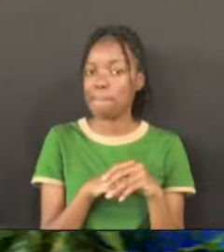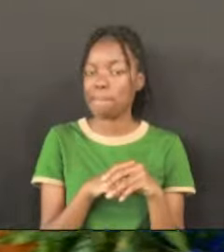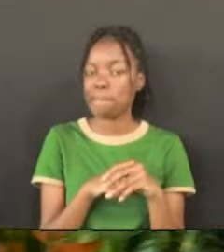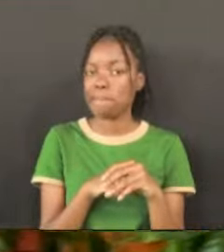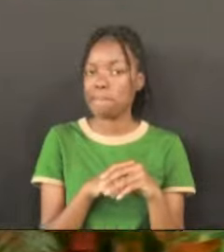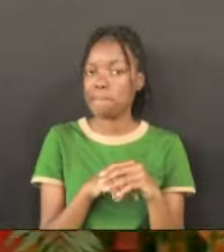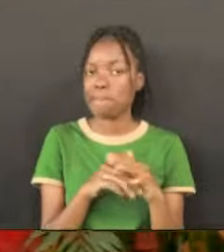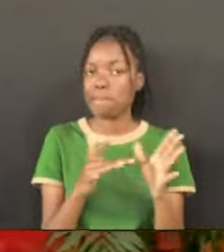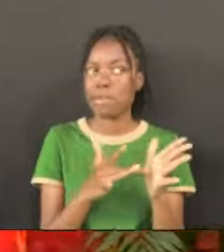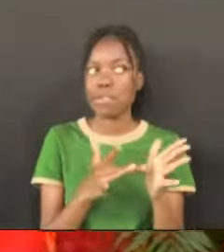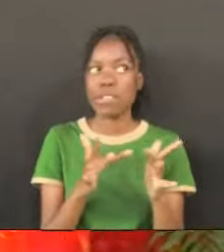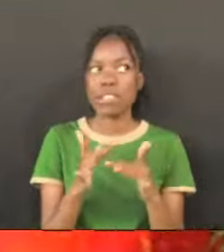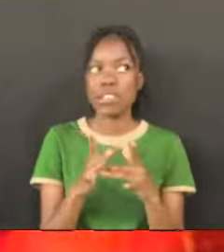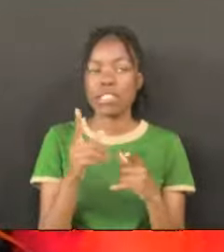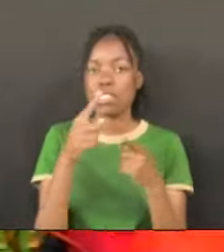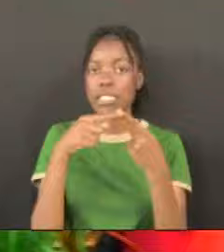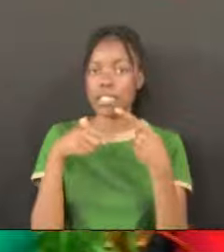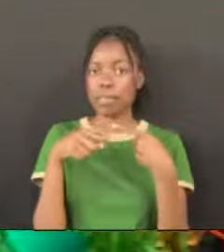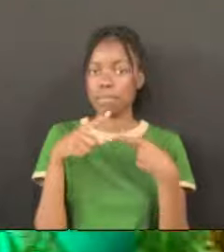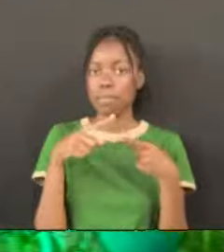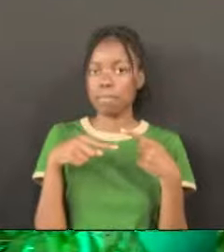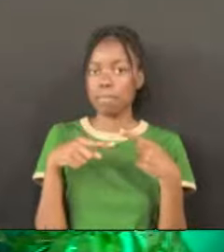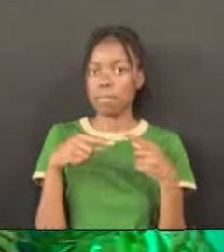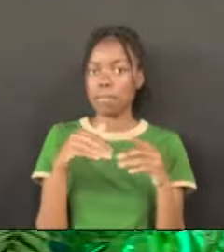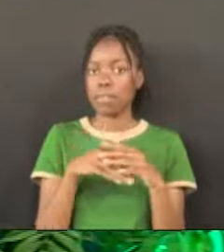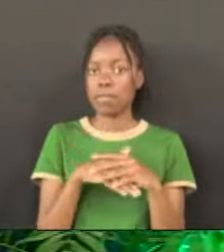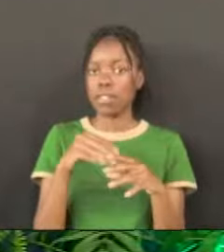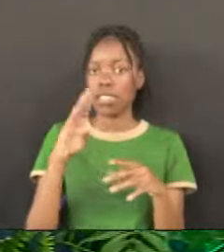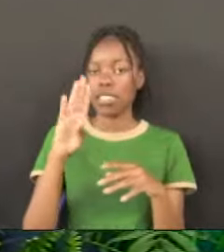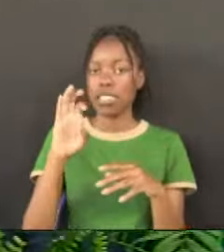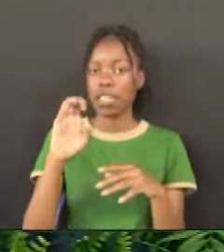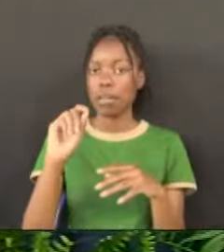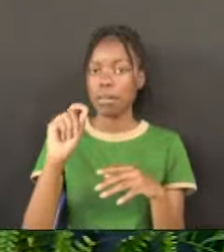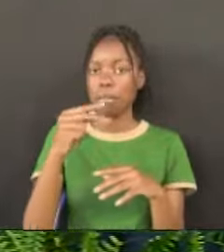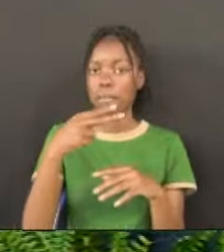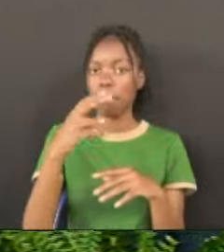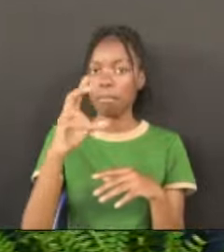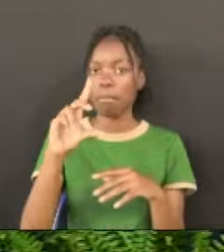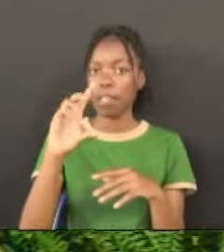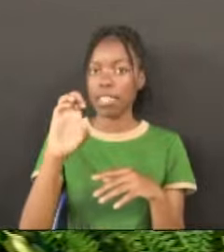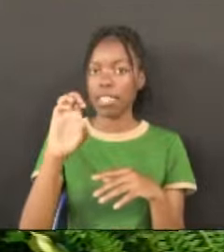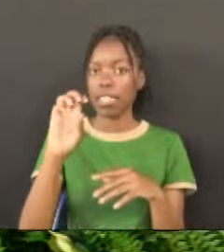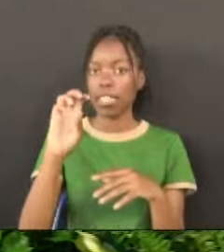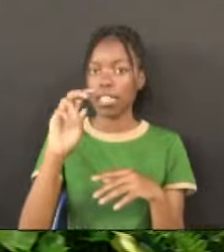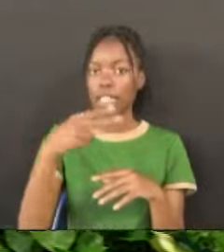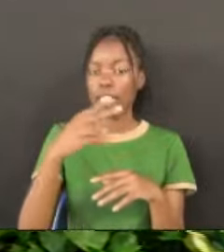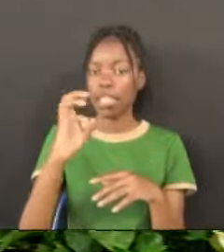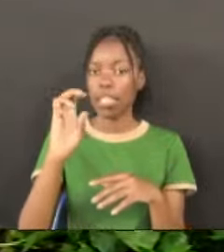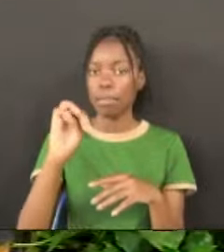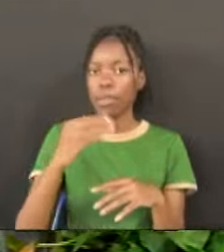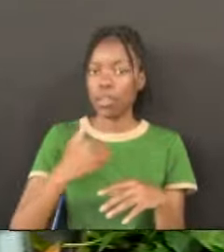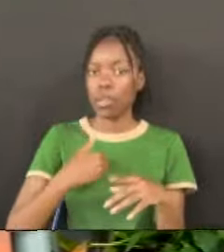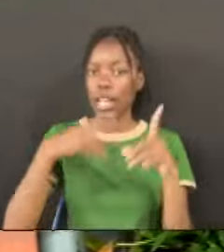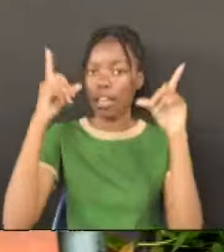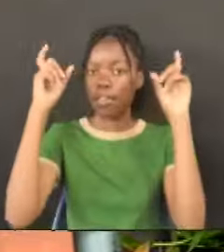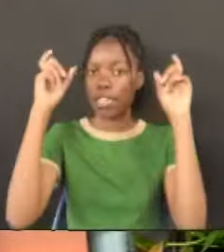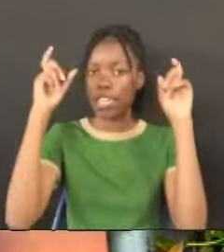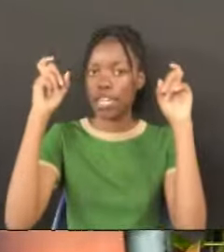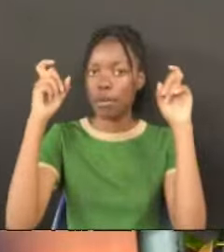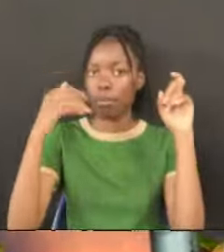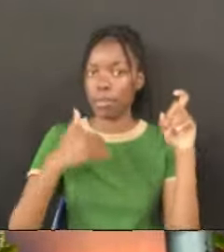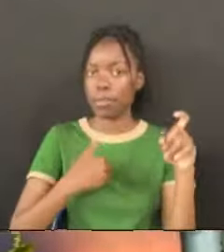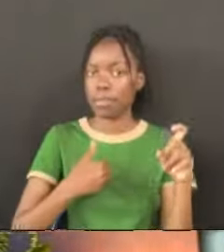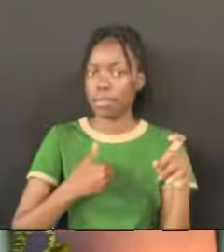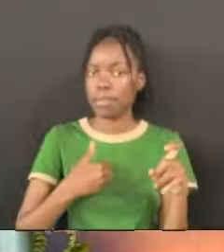Jesus comes into Gathering, and there is this demon-possessed guy, and Jesus heals this guy,